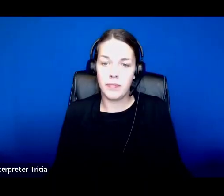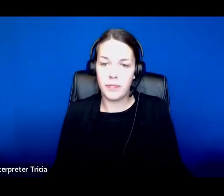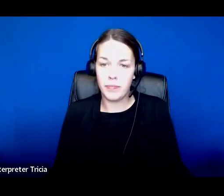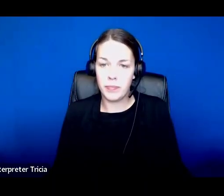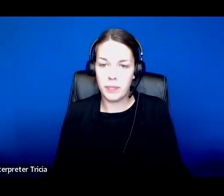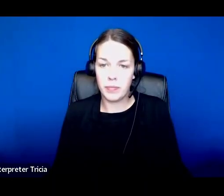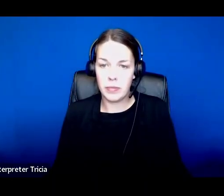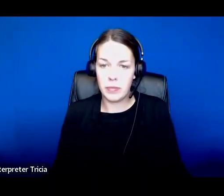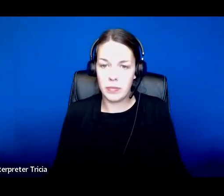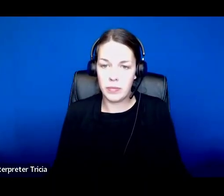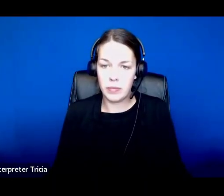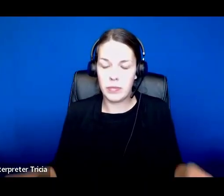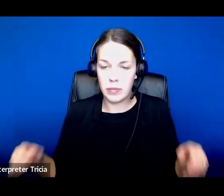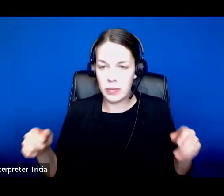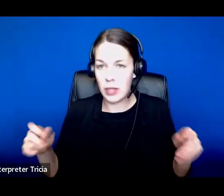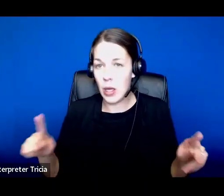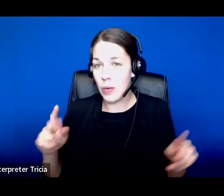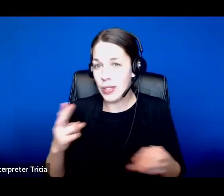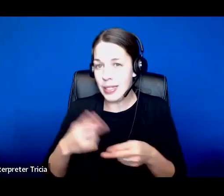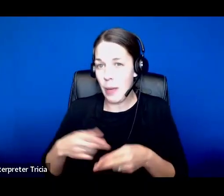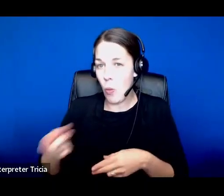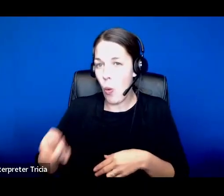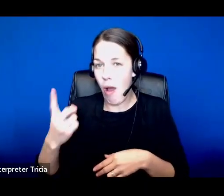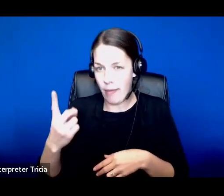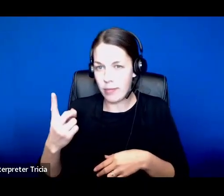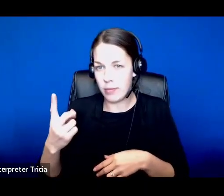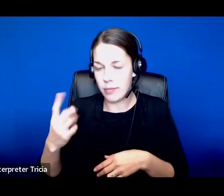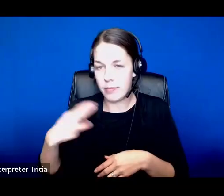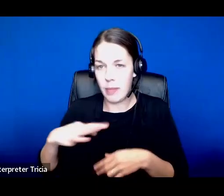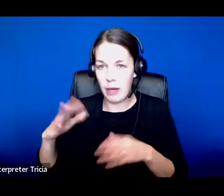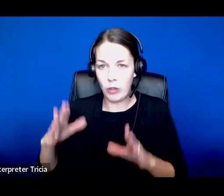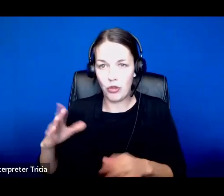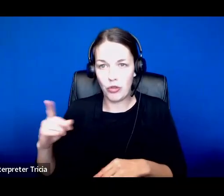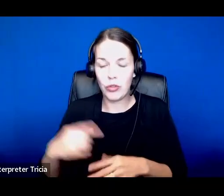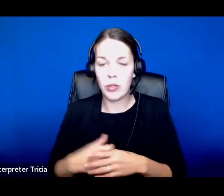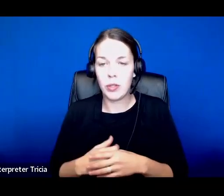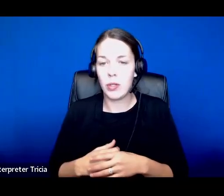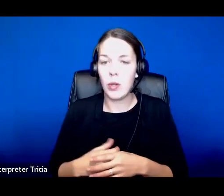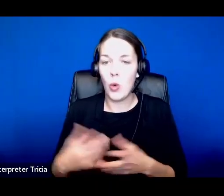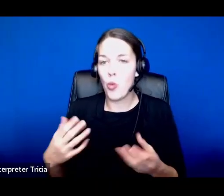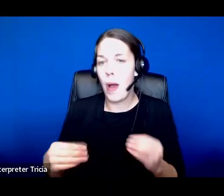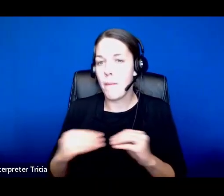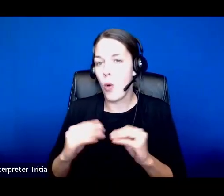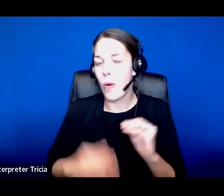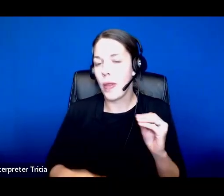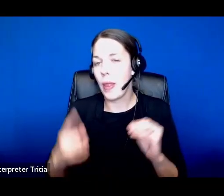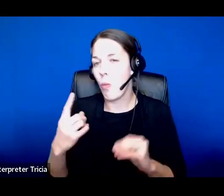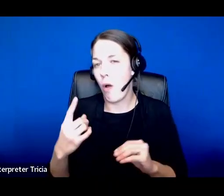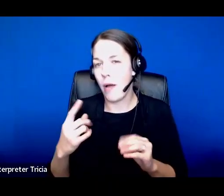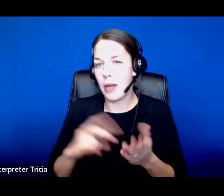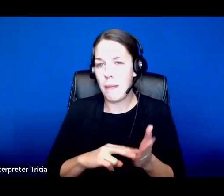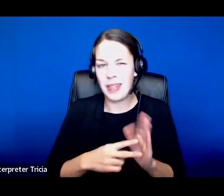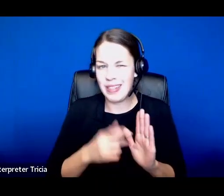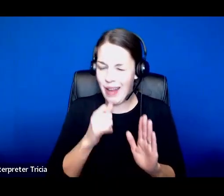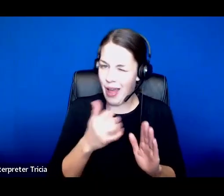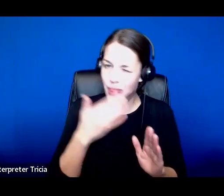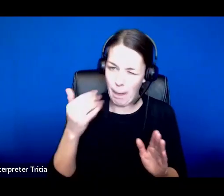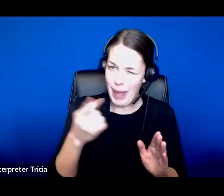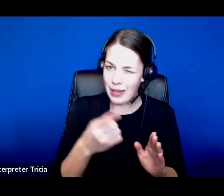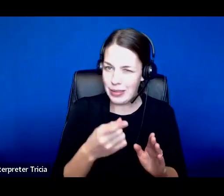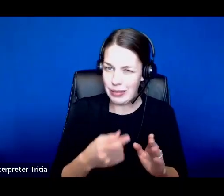So this allows you to name one beneficiary on it, though. So if you wanted more than one person to get it, then maybe this isn't the